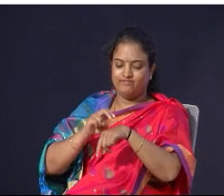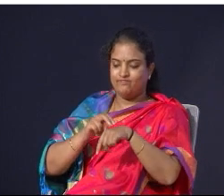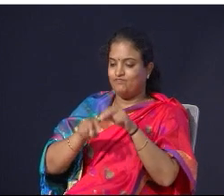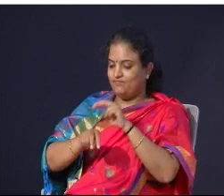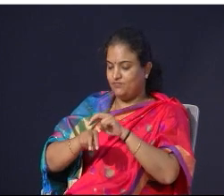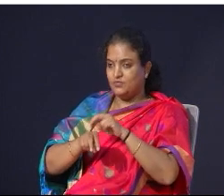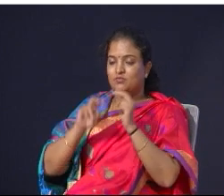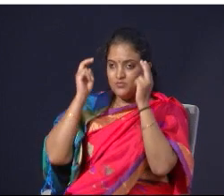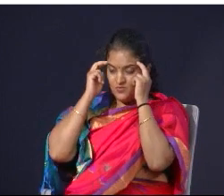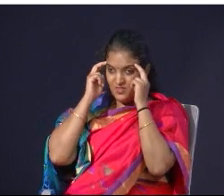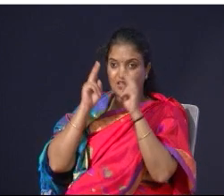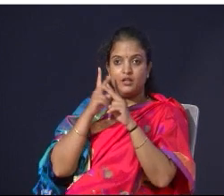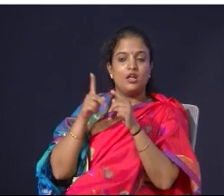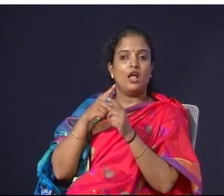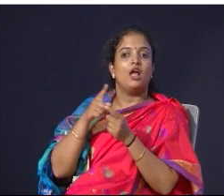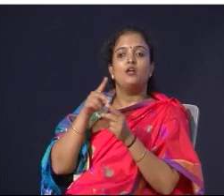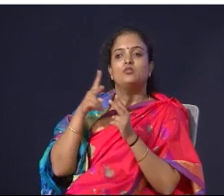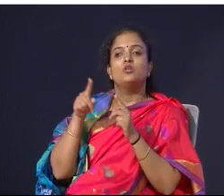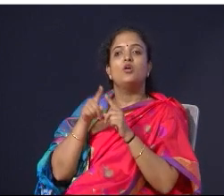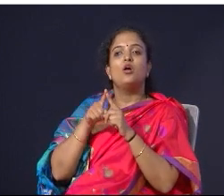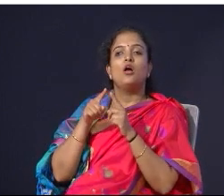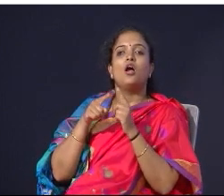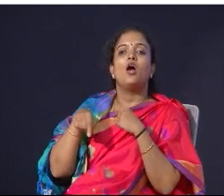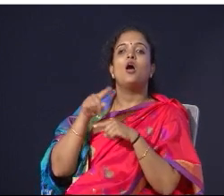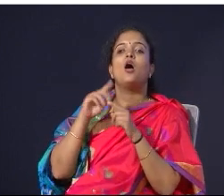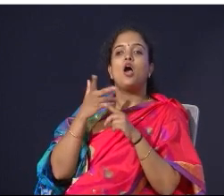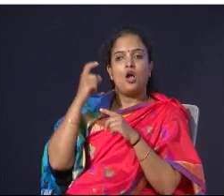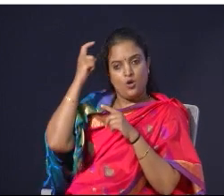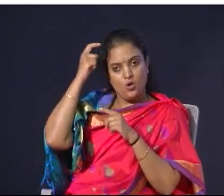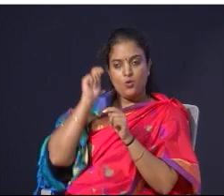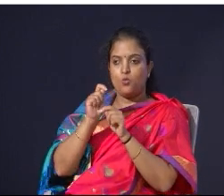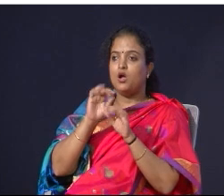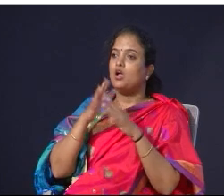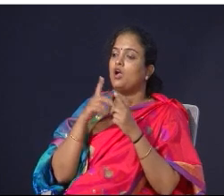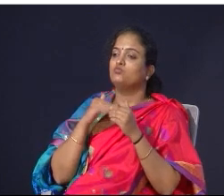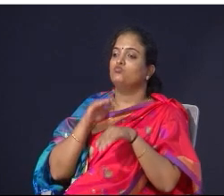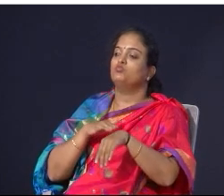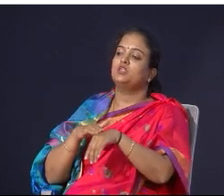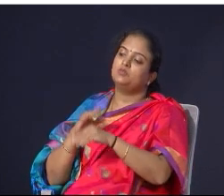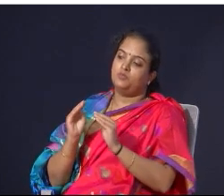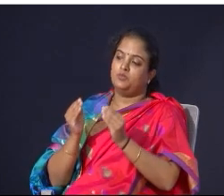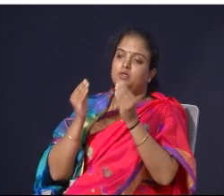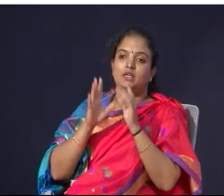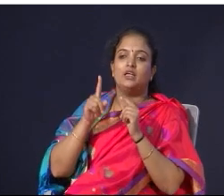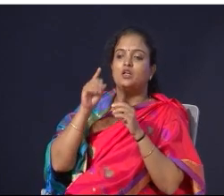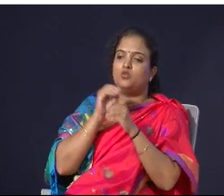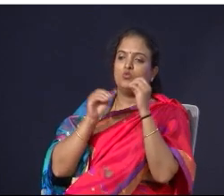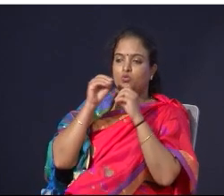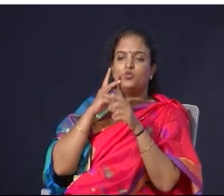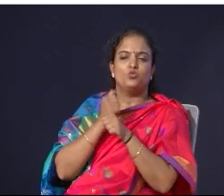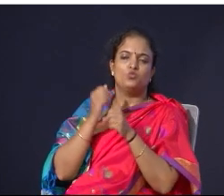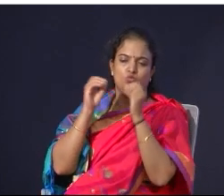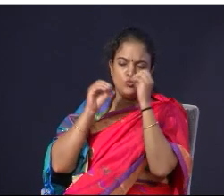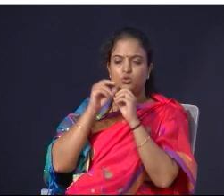tappings. I think it's the holistic approach of neurodevelopmental learning experiences. You all can Google it and find out.